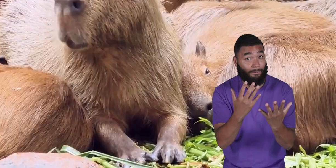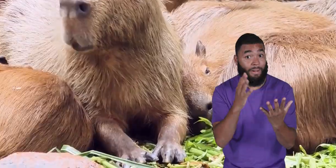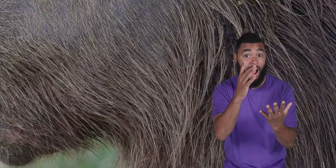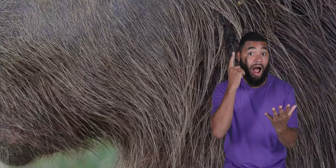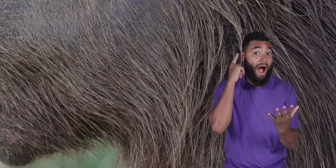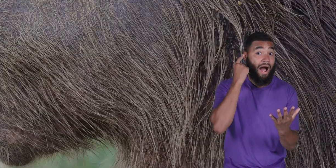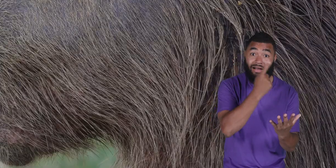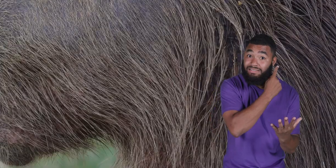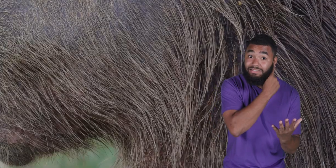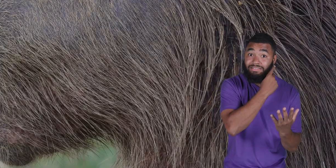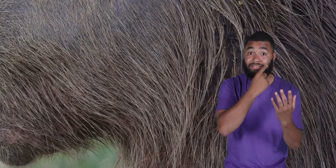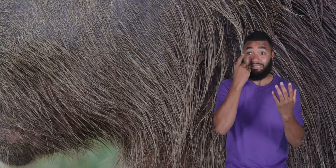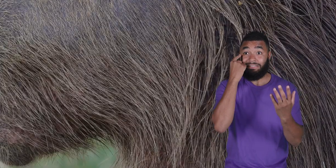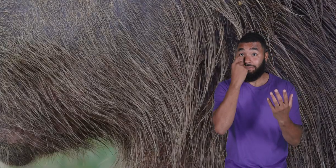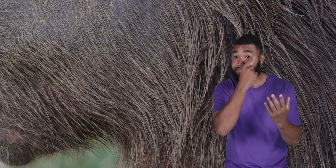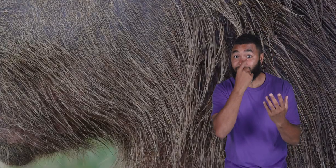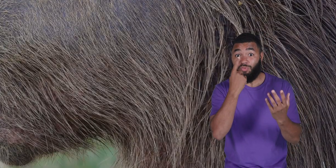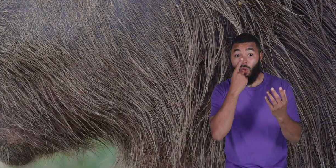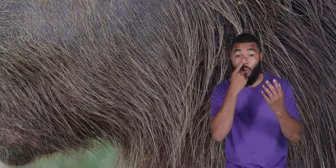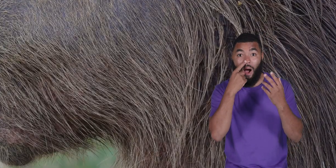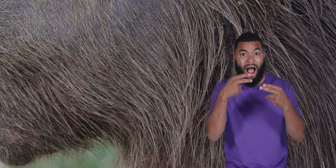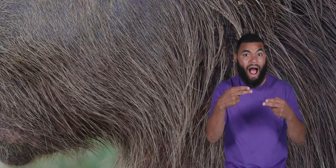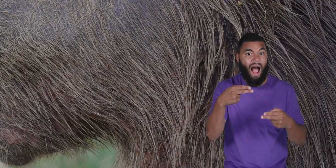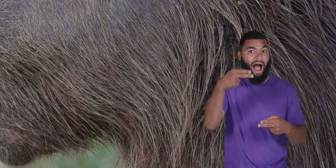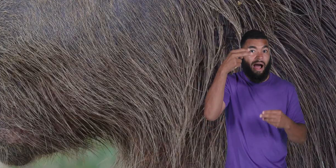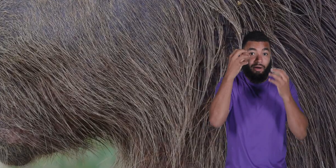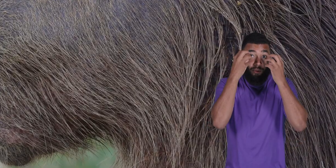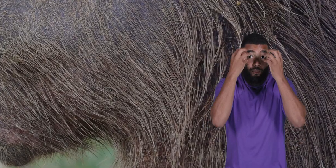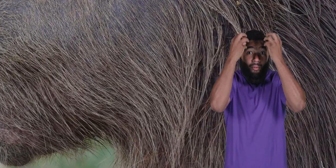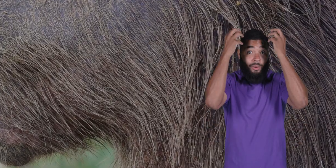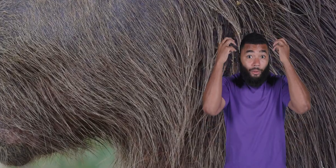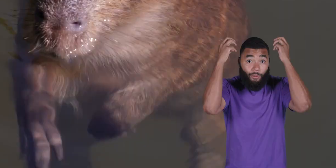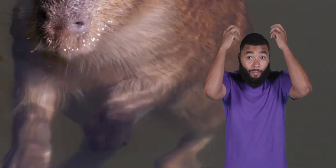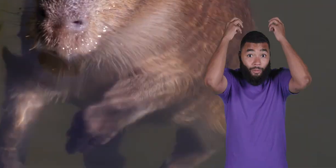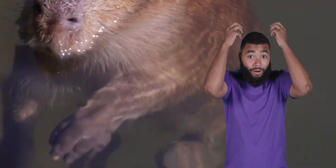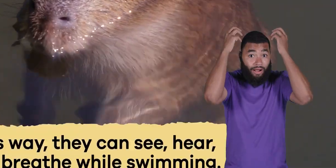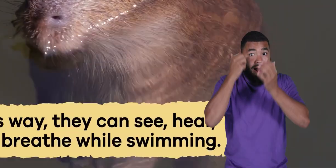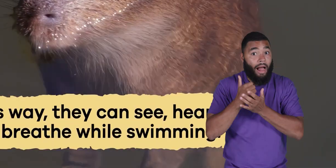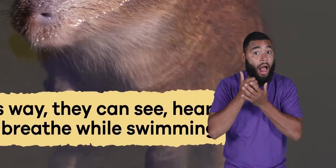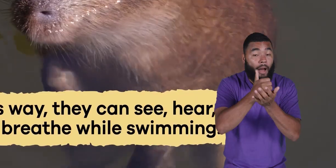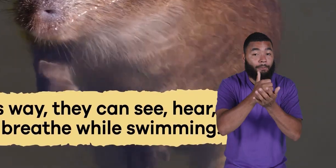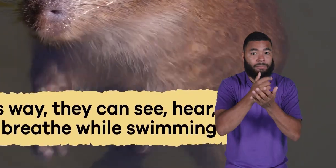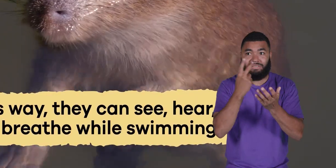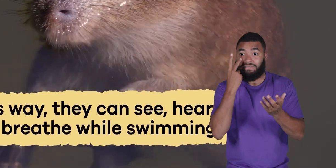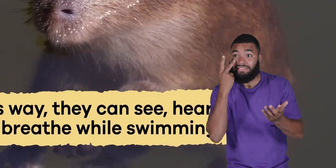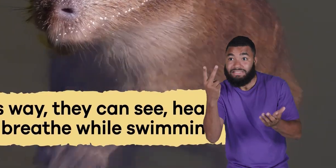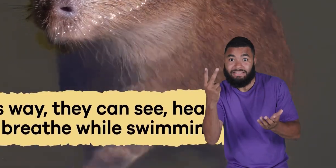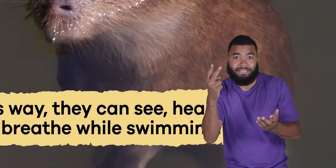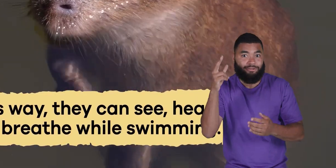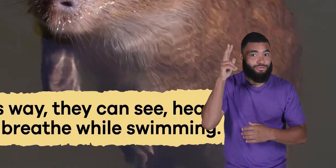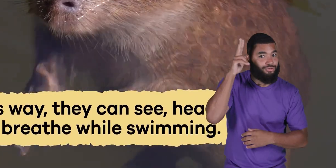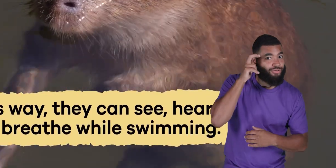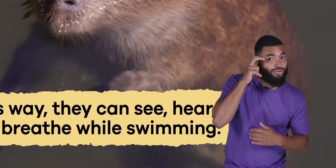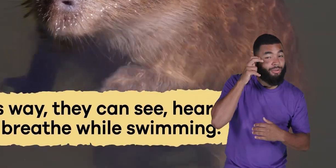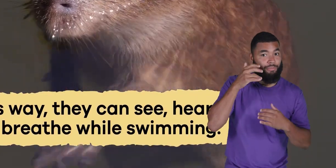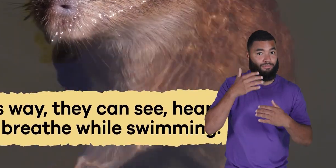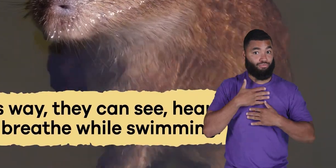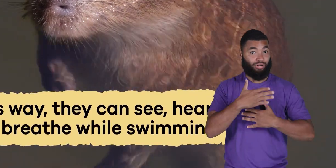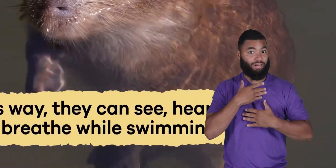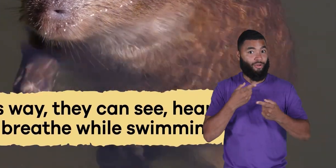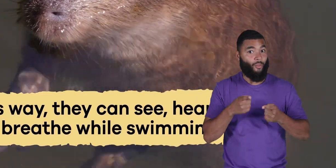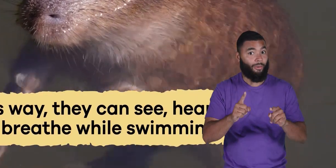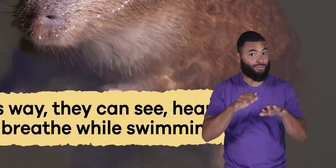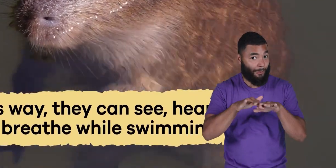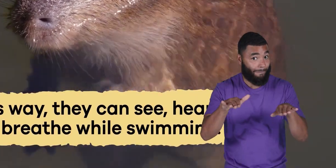warm their eyes ears and nose are high on their heads so that they can see hear and breathe